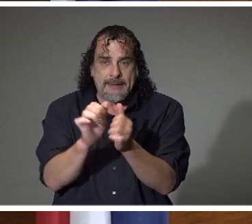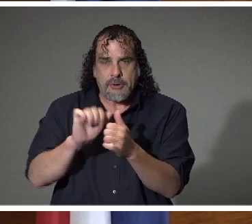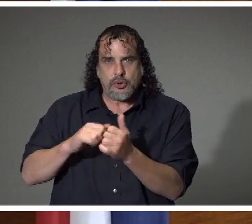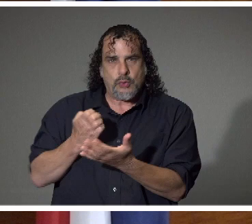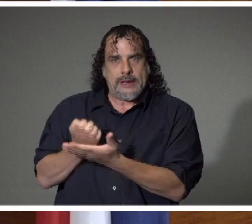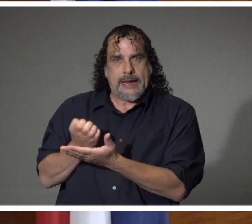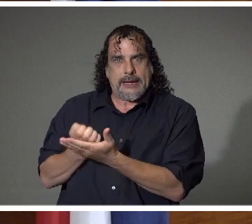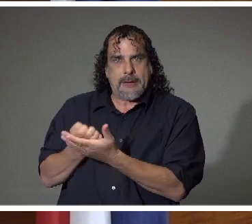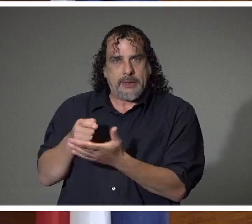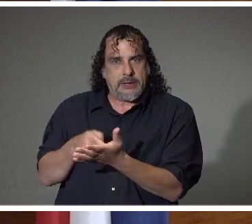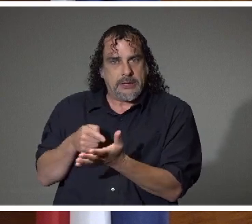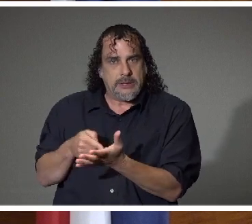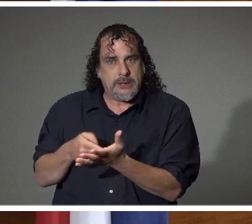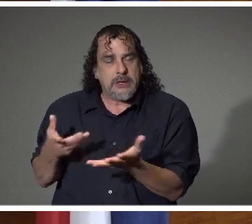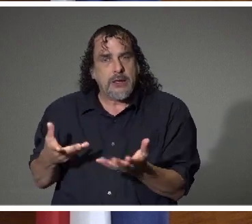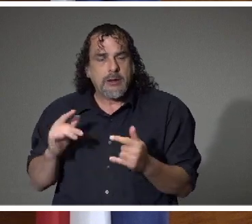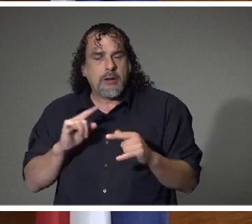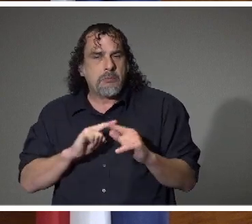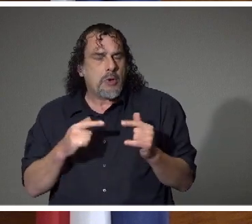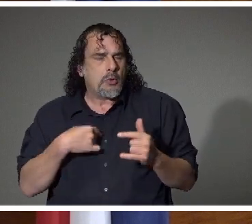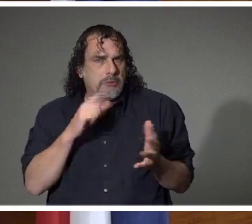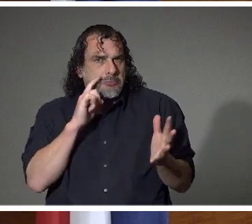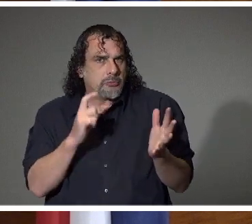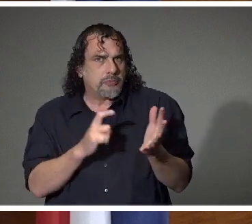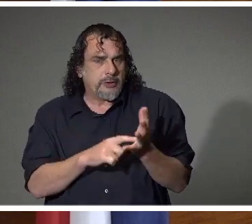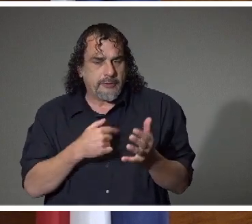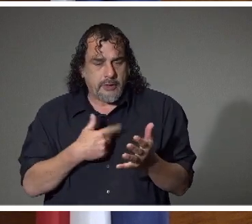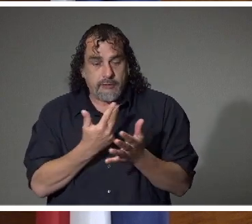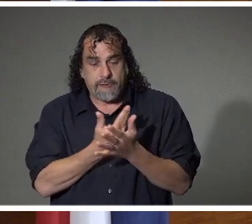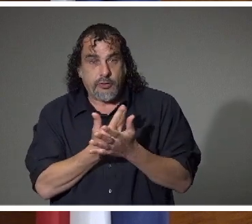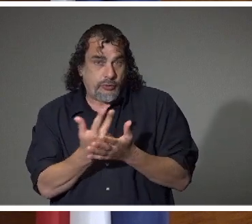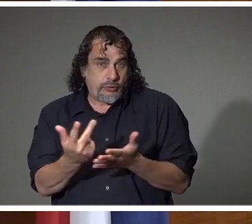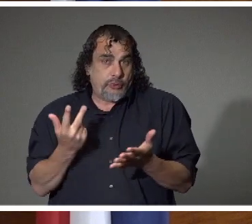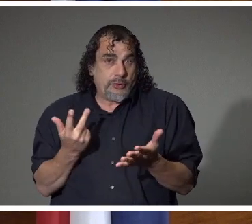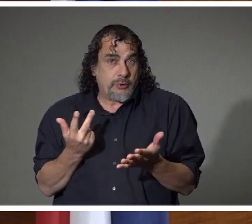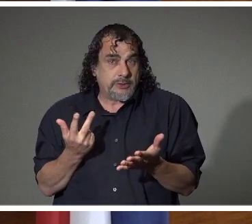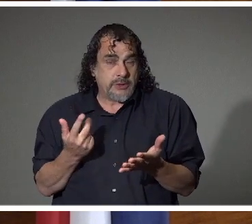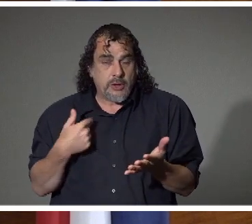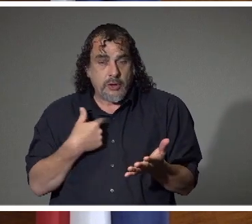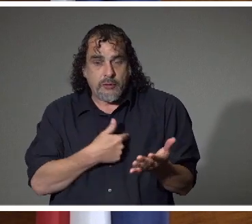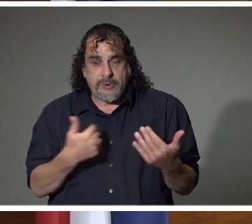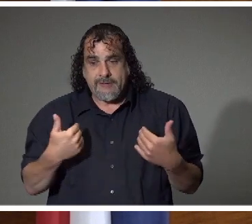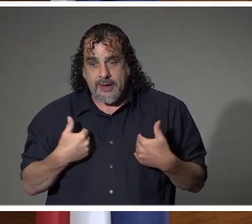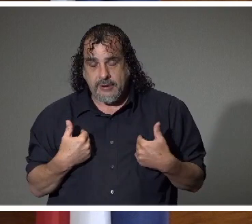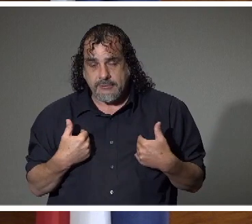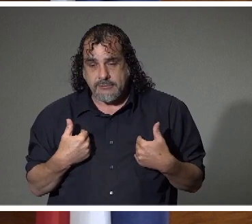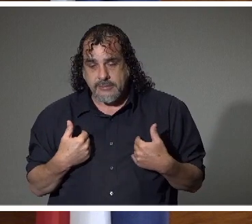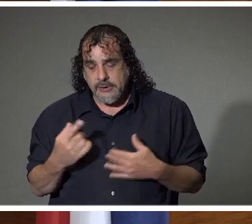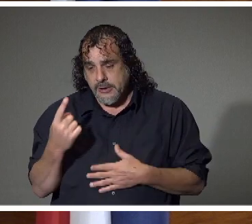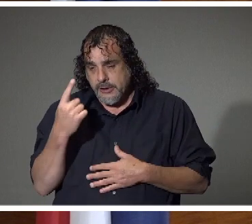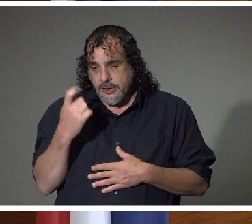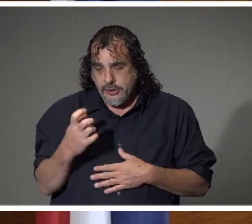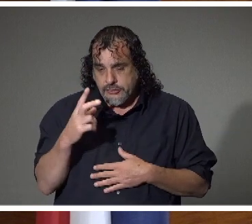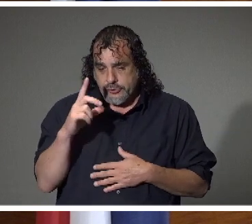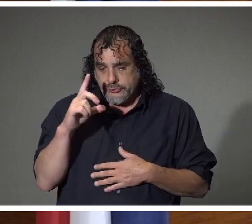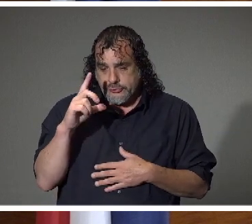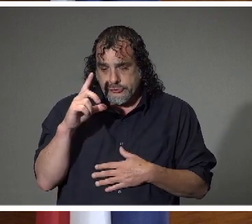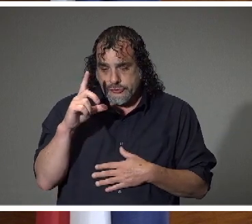all possible. But we also recognize that over the last 3 weeks, we've had approximately between 130